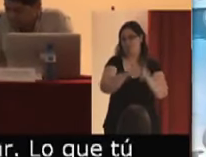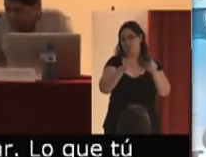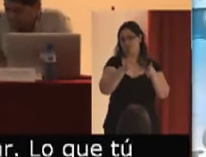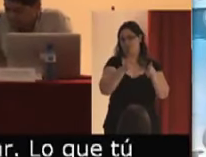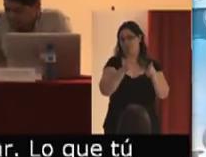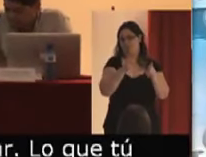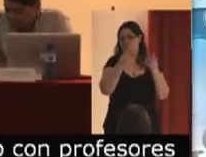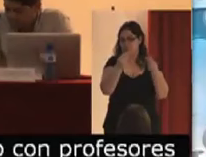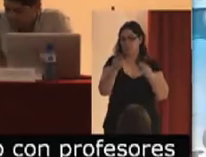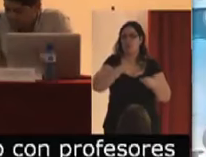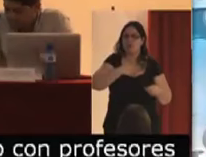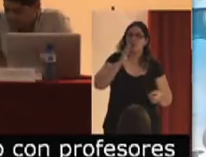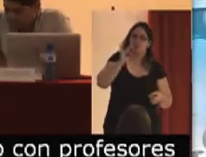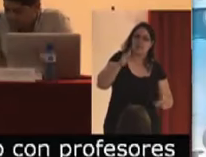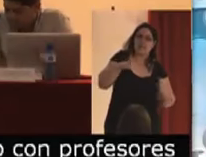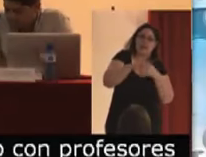more